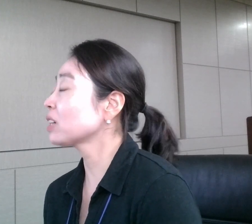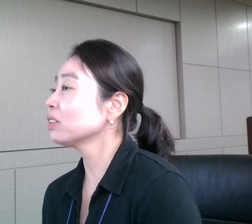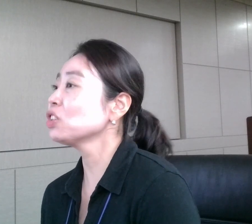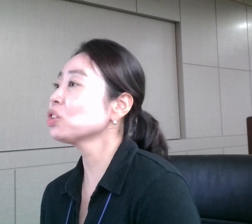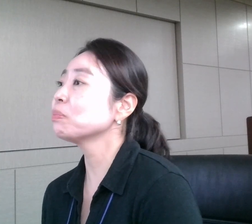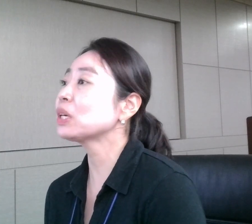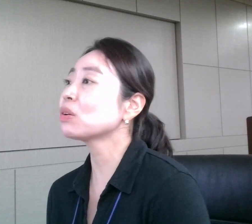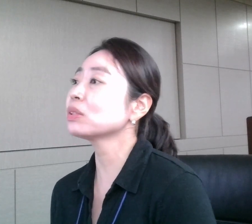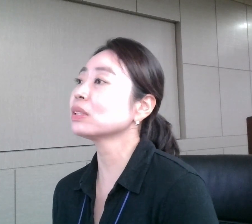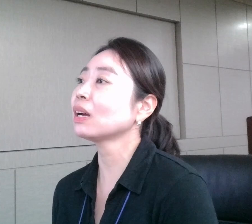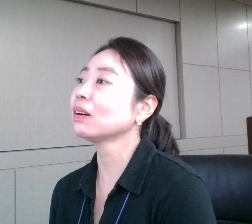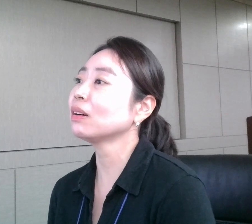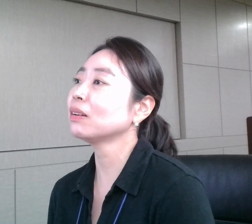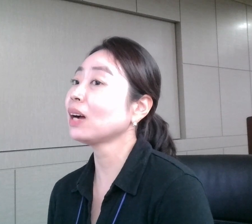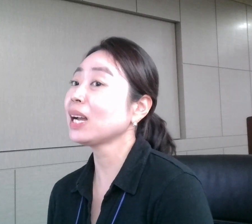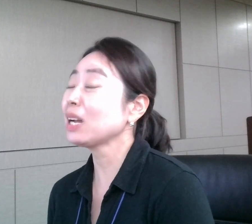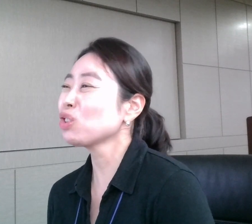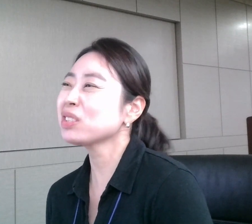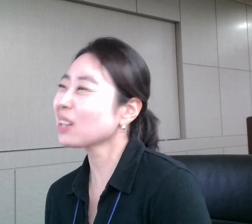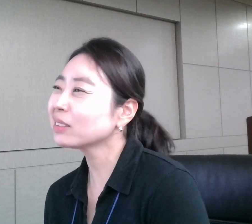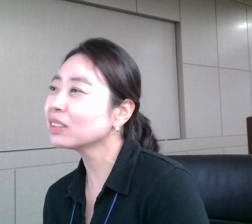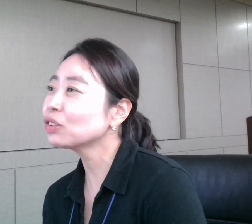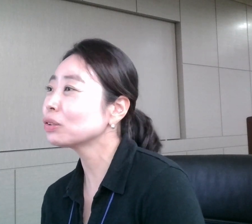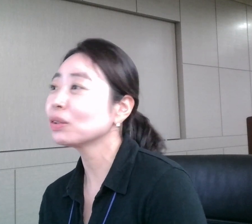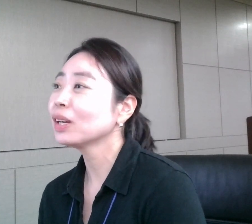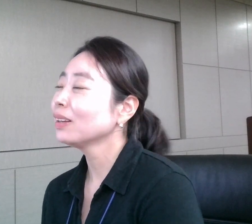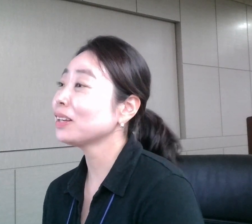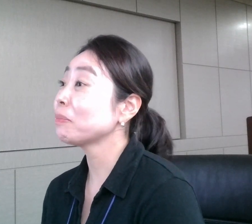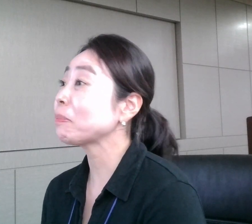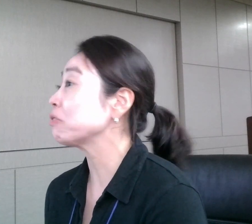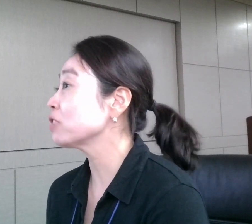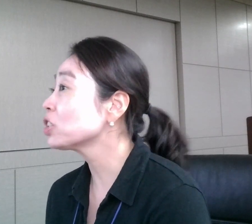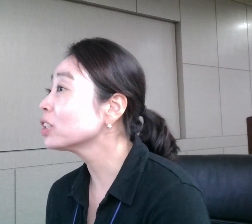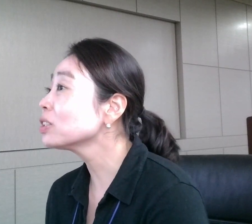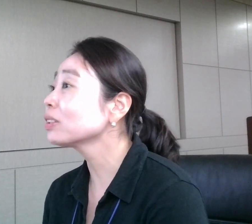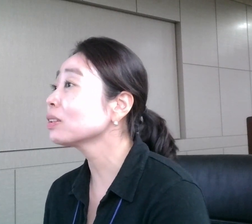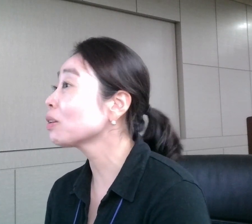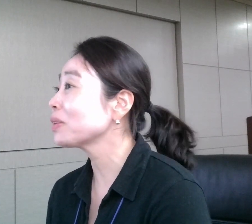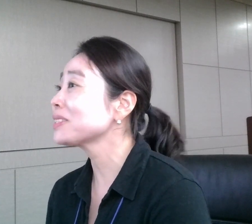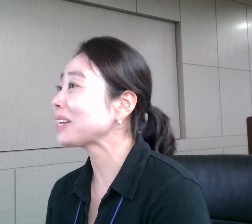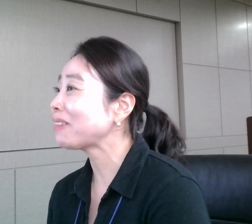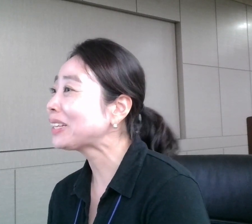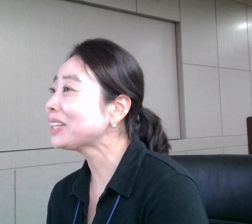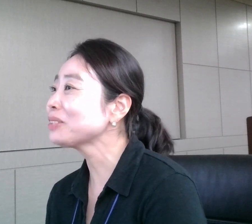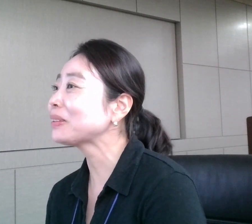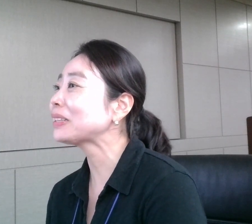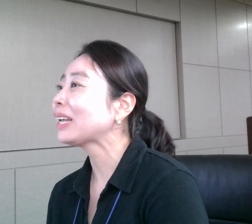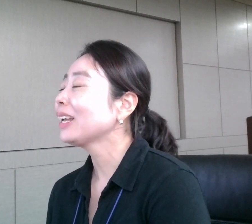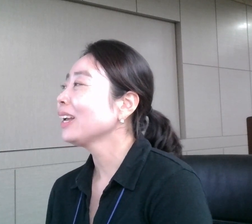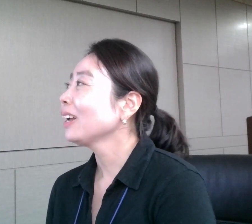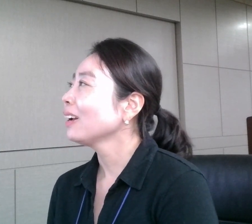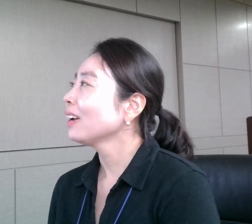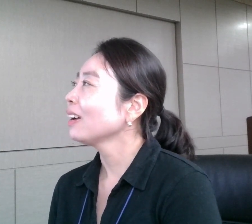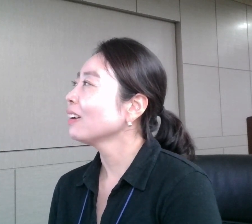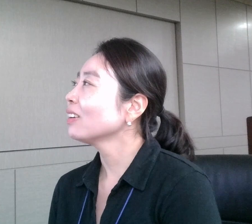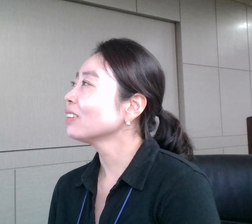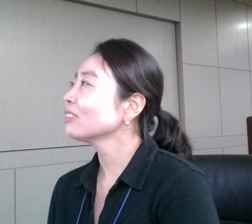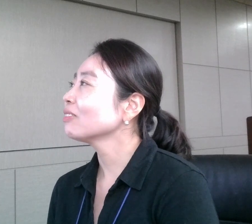field condition? Because I just started to make my research on Korean Sign Language, but